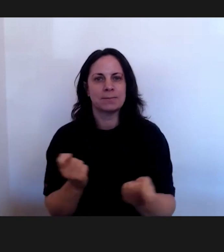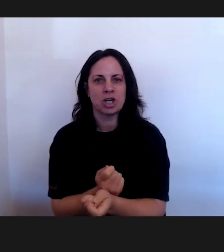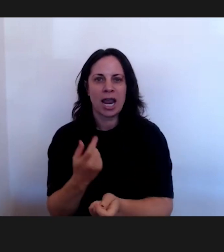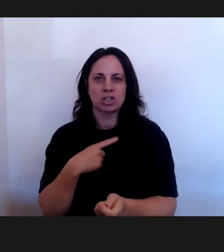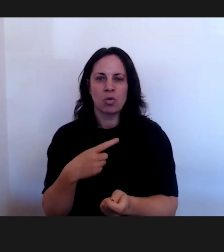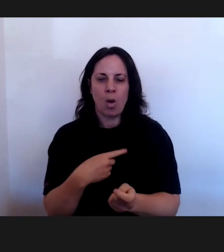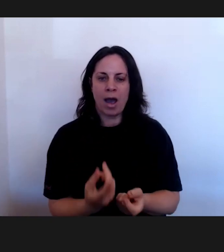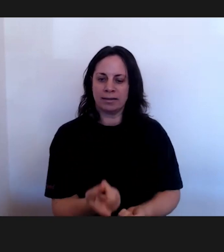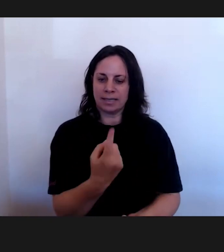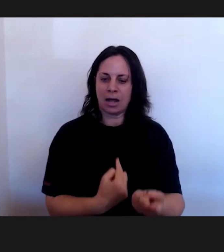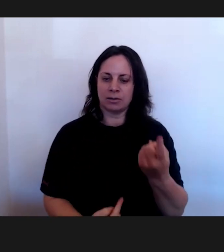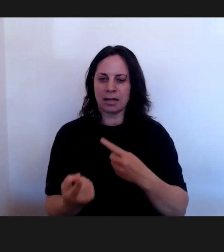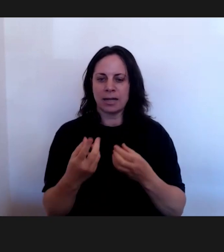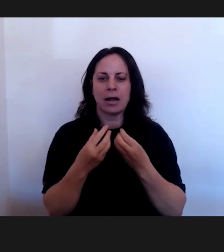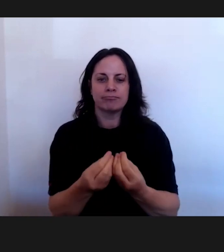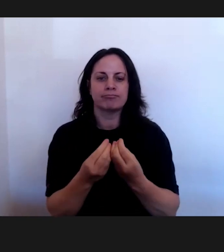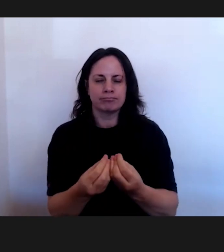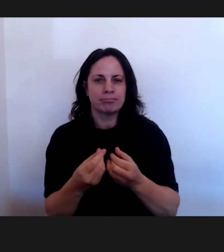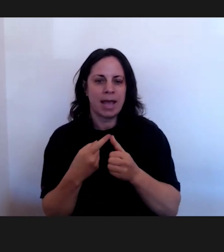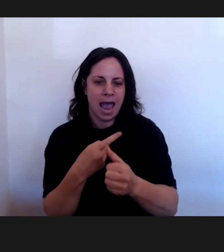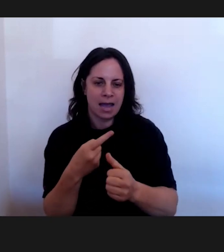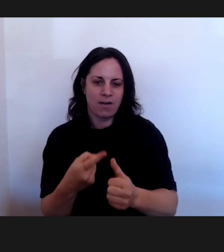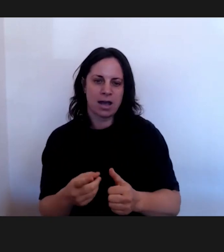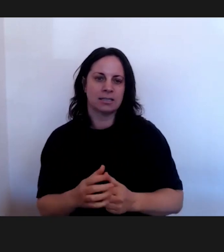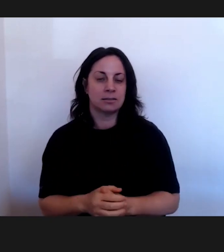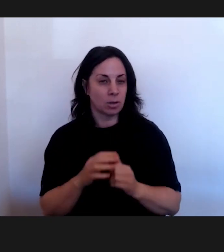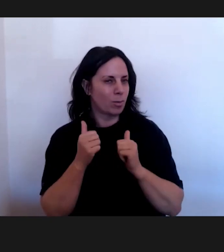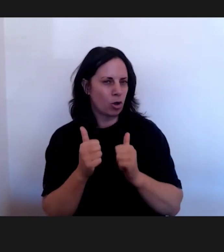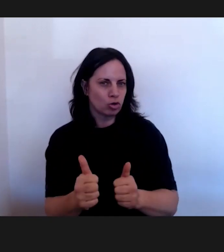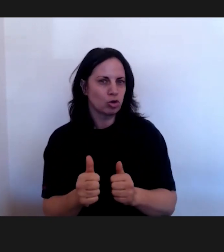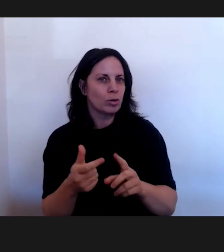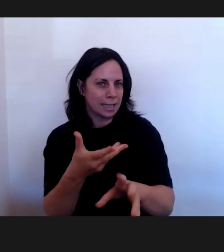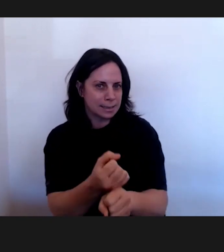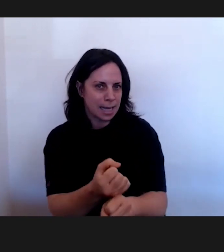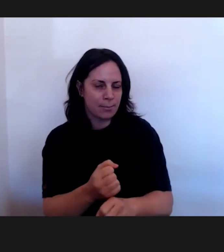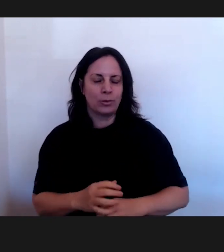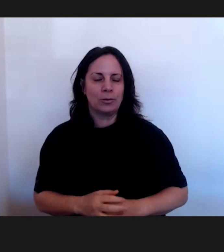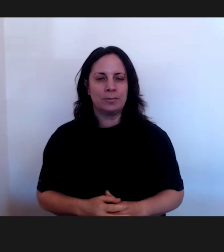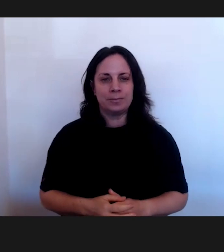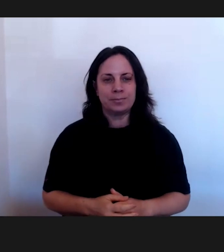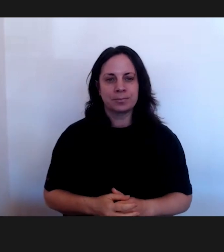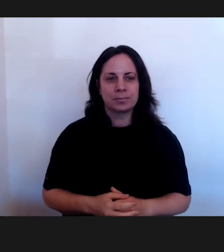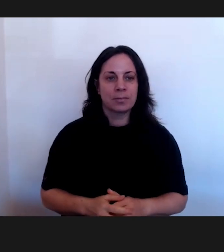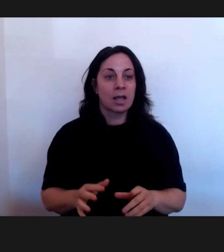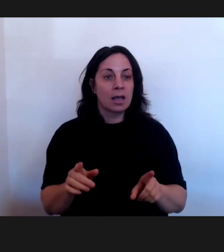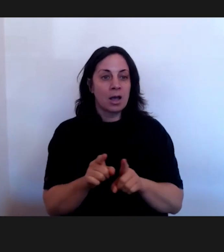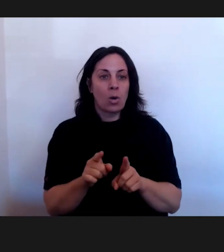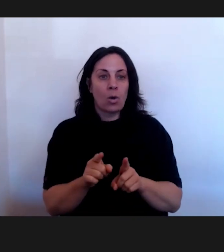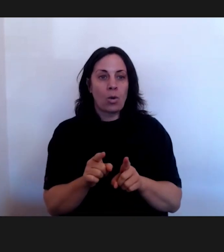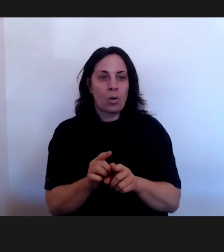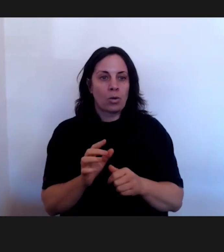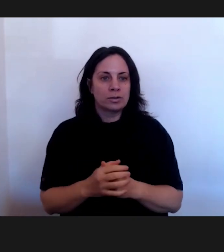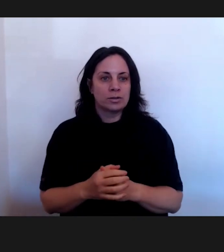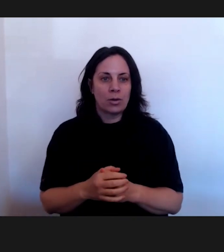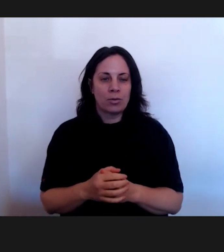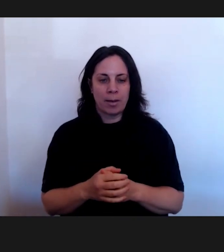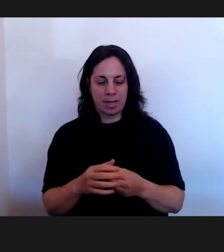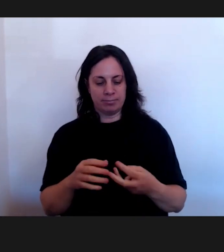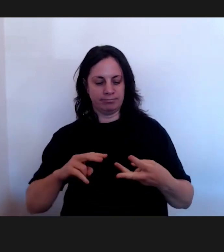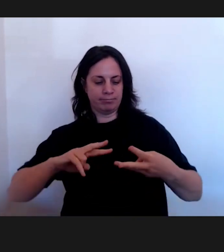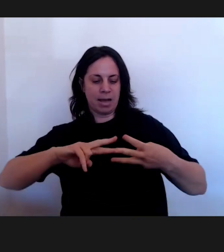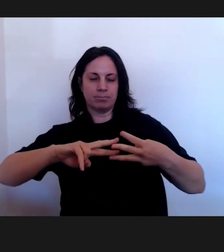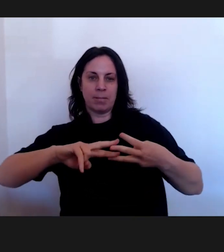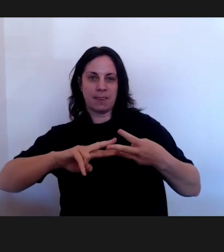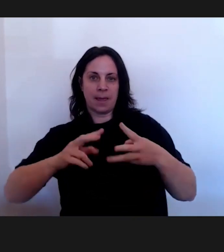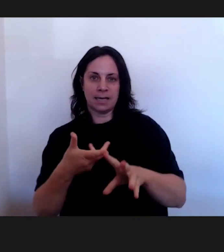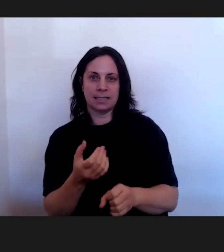to that research. So that was a really good example. Then I also got a couple more, and there's